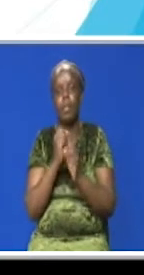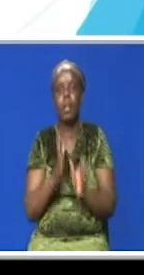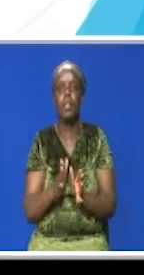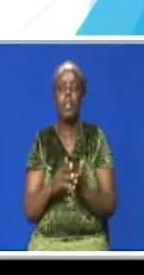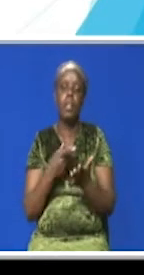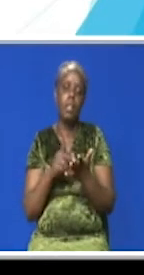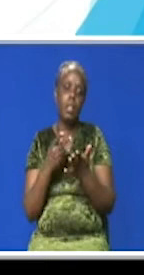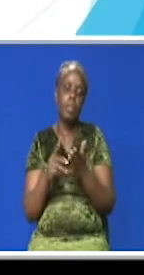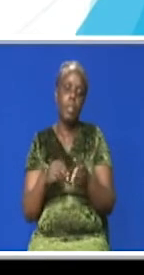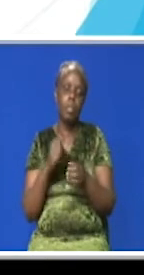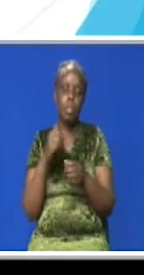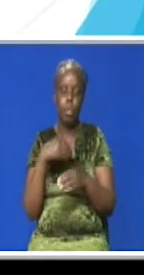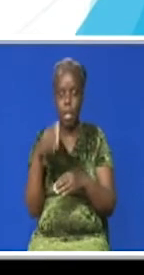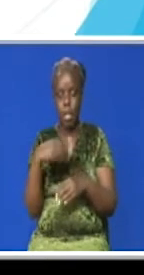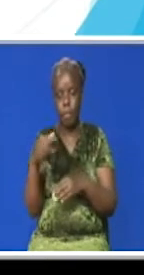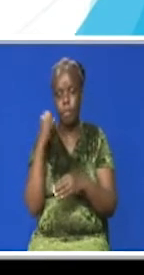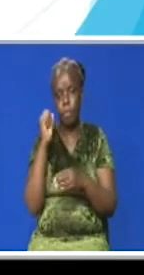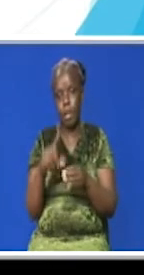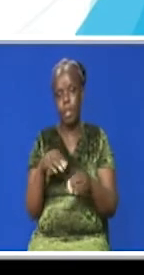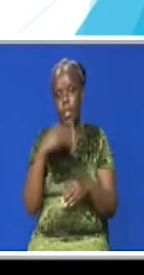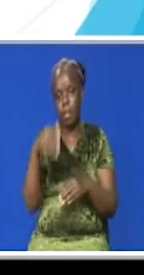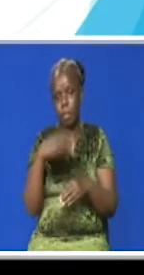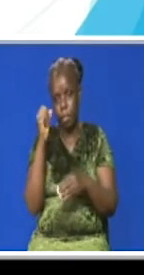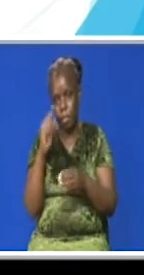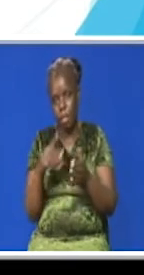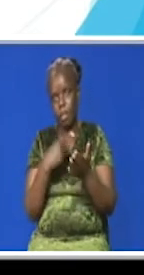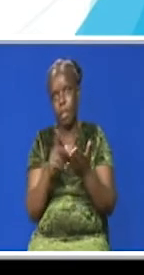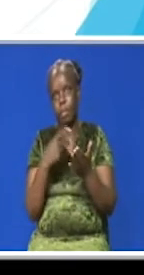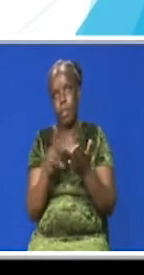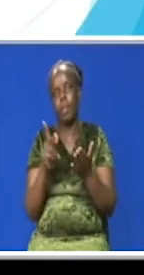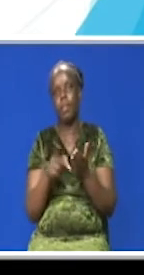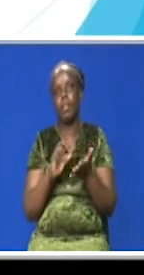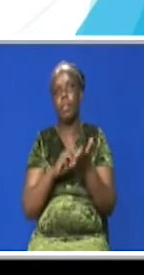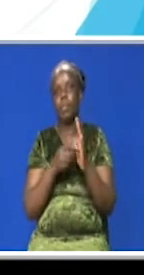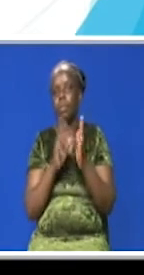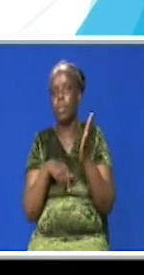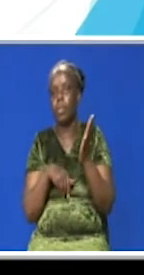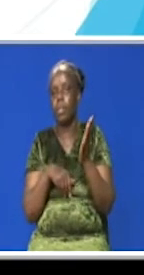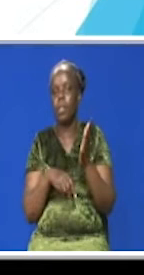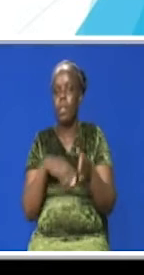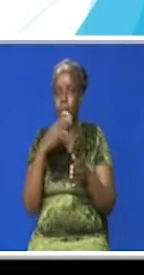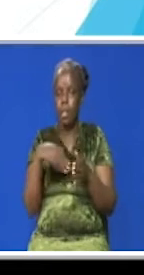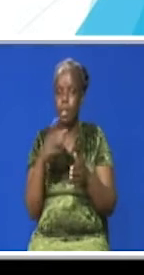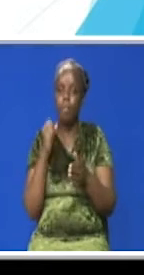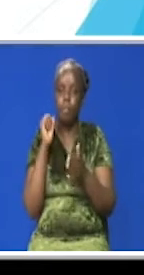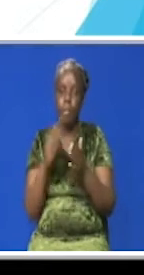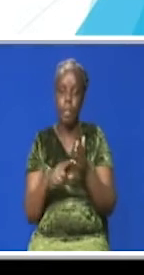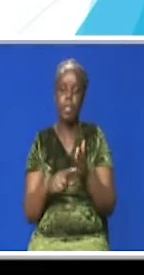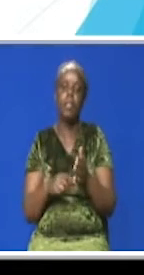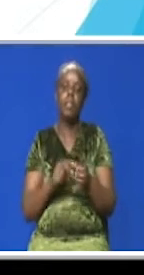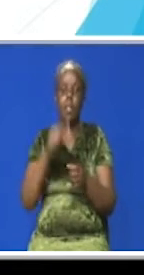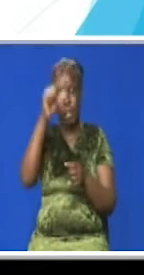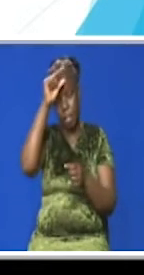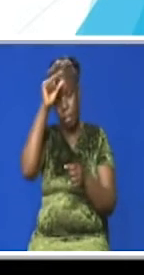paid on a monthly basis. That means every month the government will